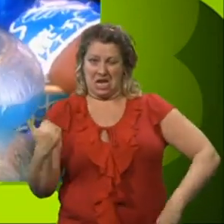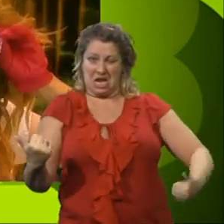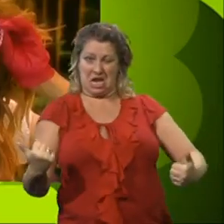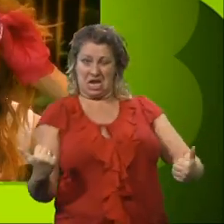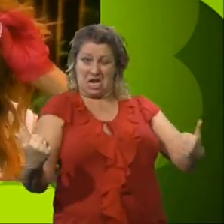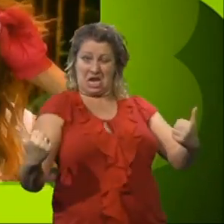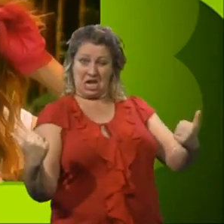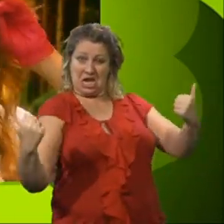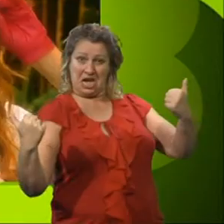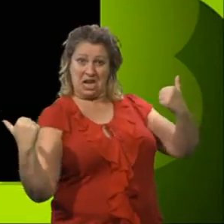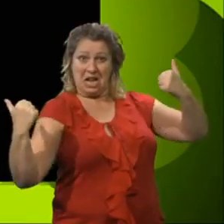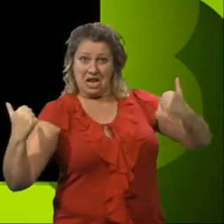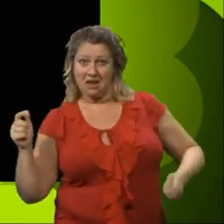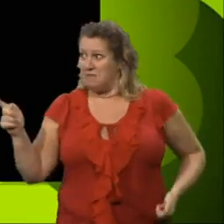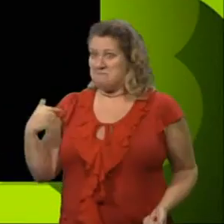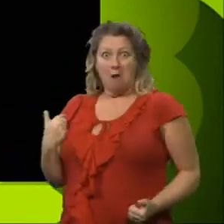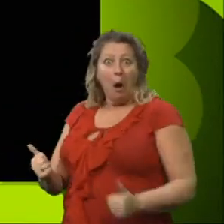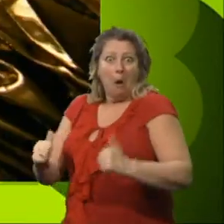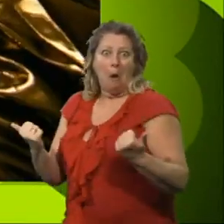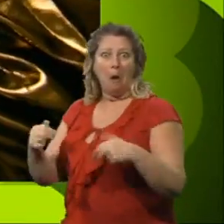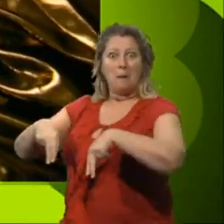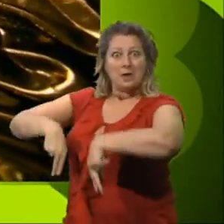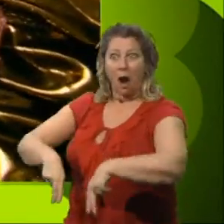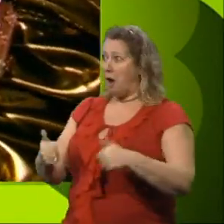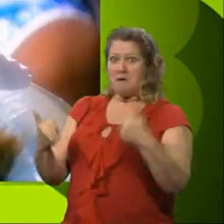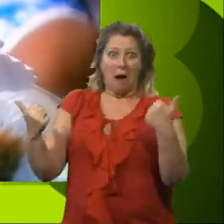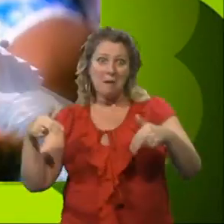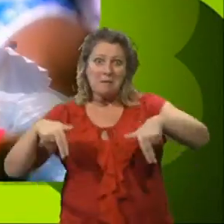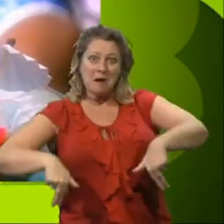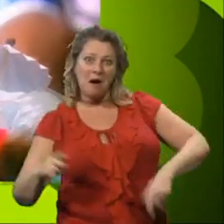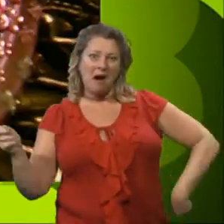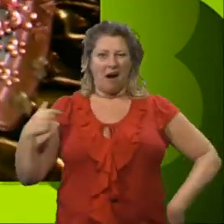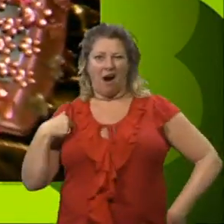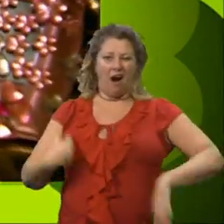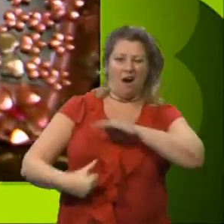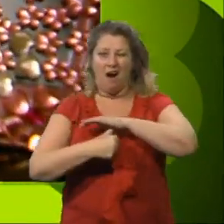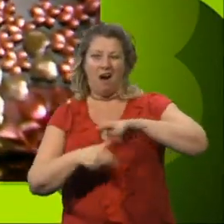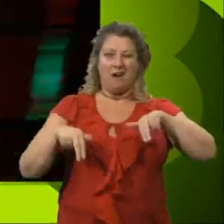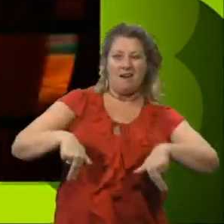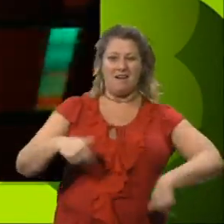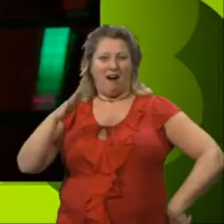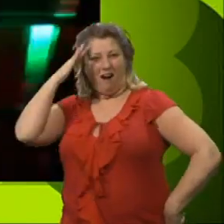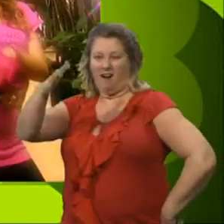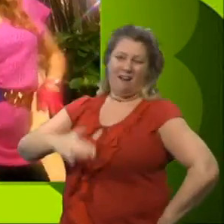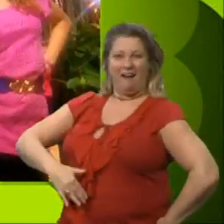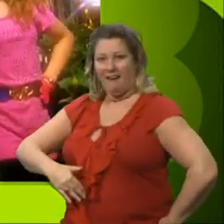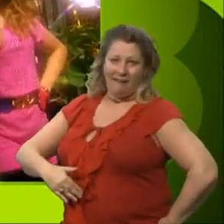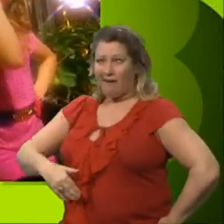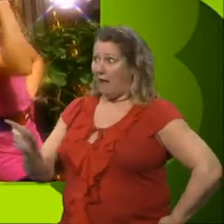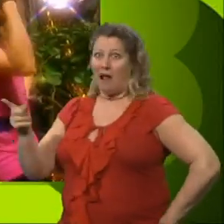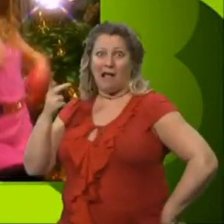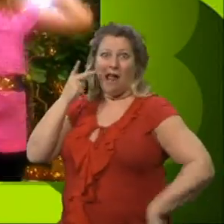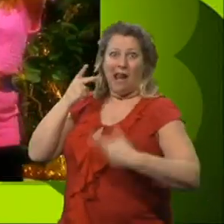of the canines! Oh! Top dog! Uh-huh! Top dog! Sing it, girls! He's